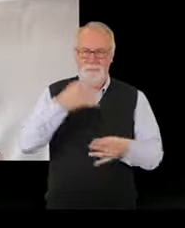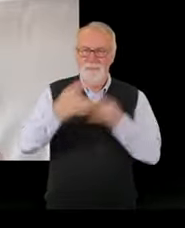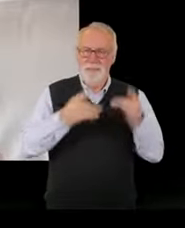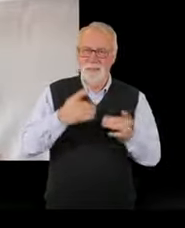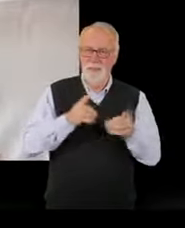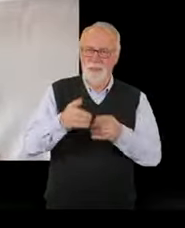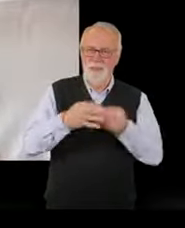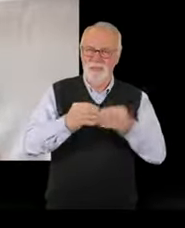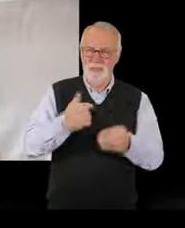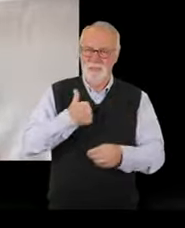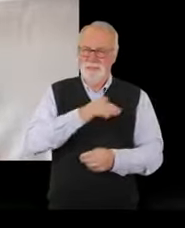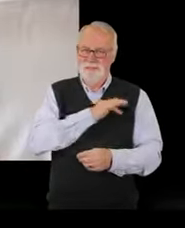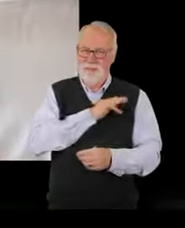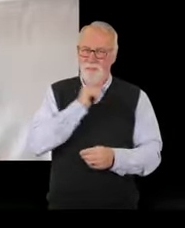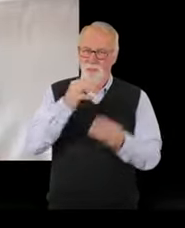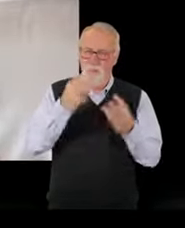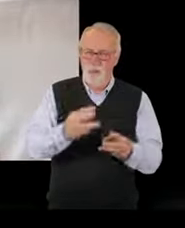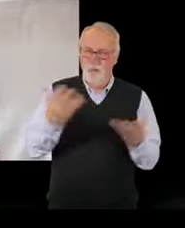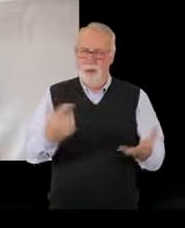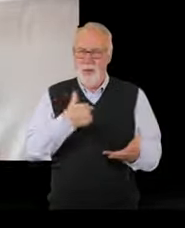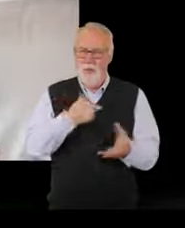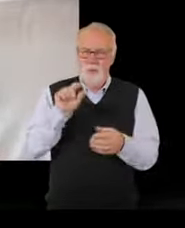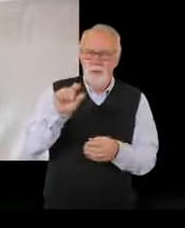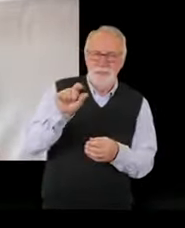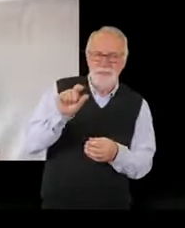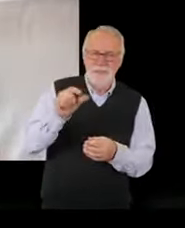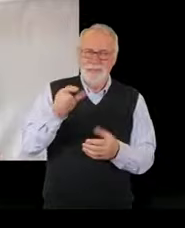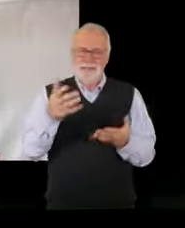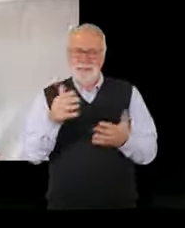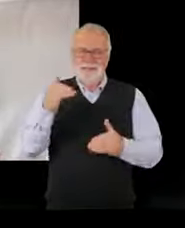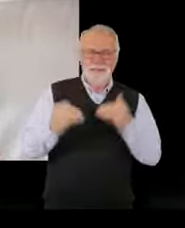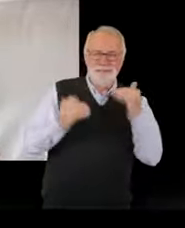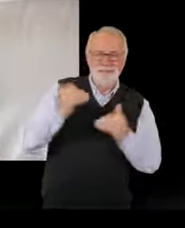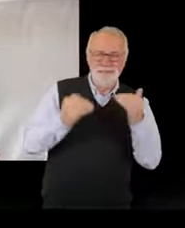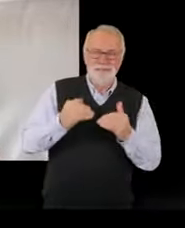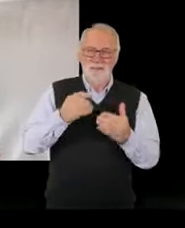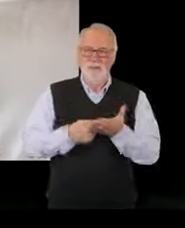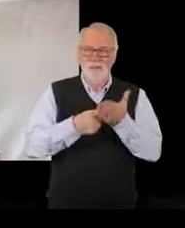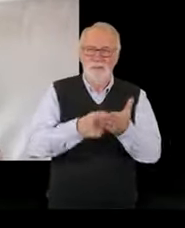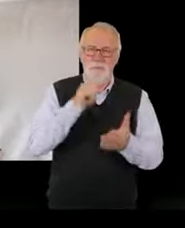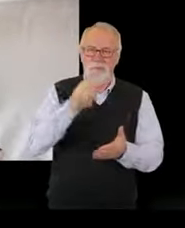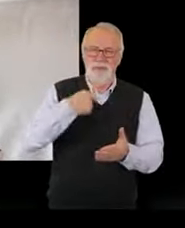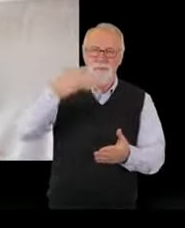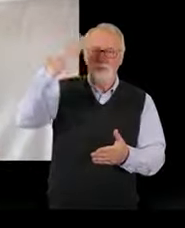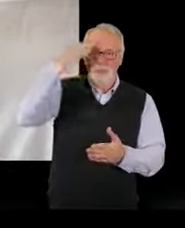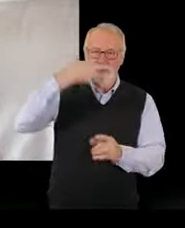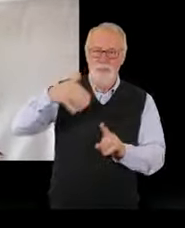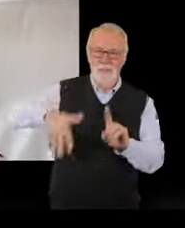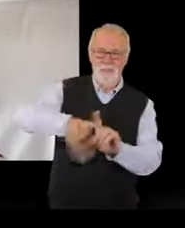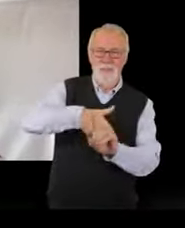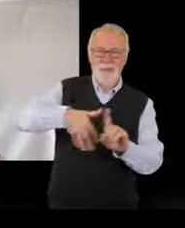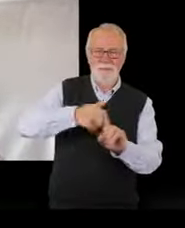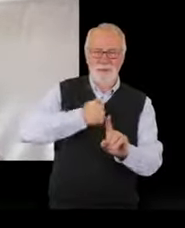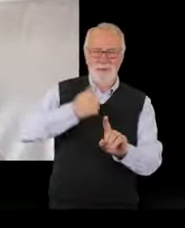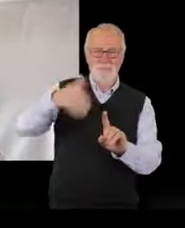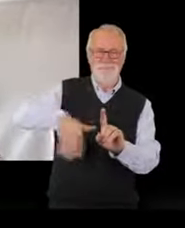dubious about being referred but I knew in the back of my head that if I didn't take the help from them that I was just going to